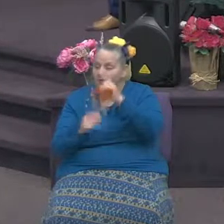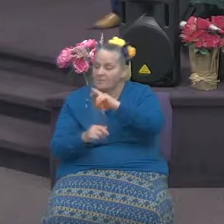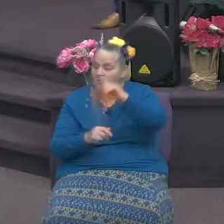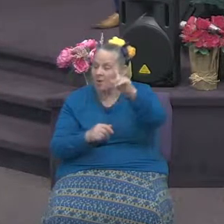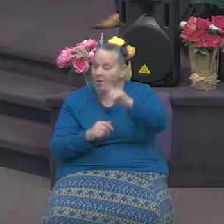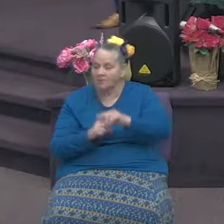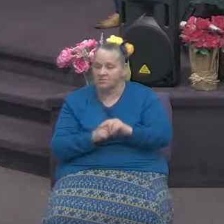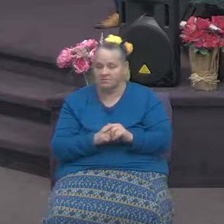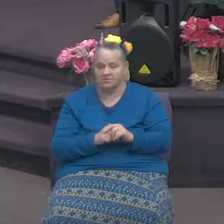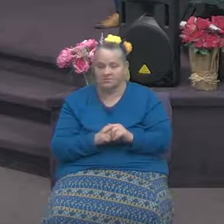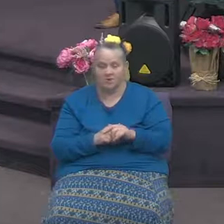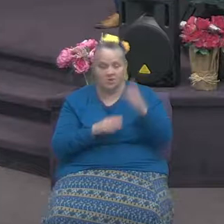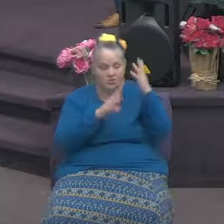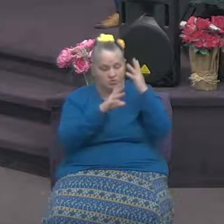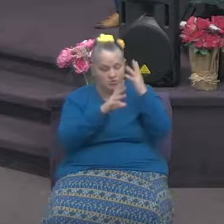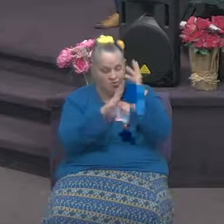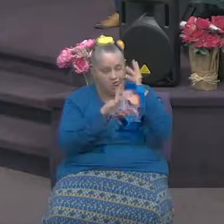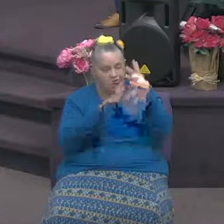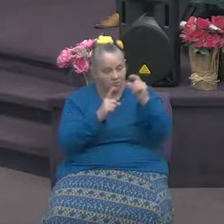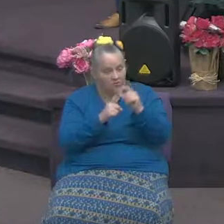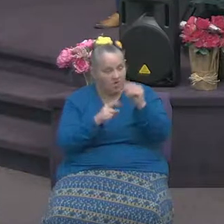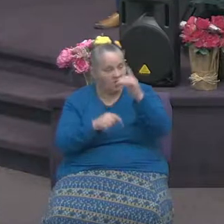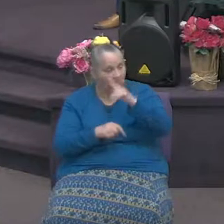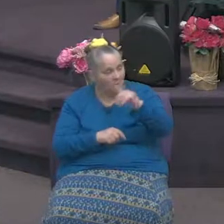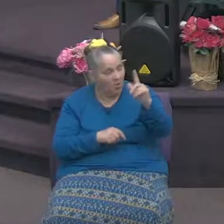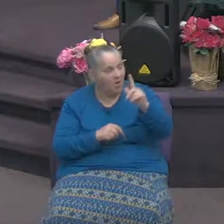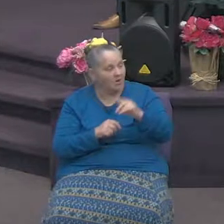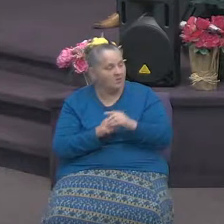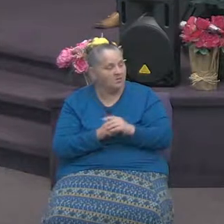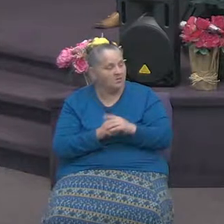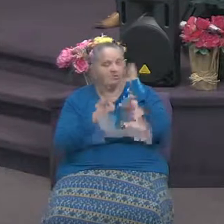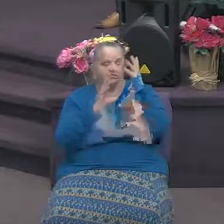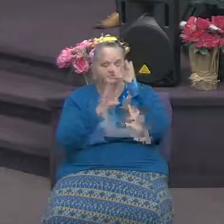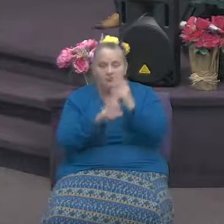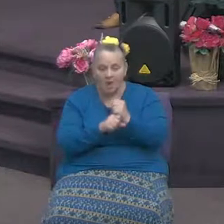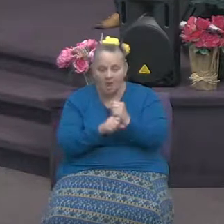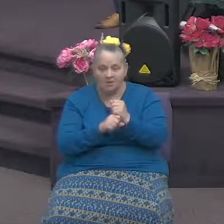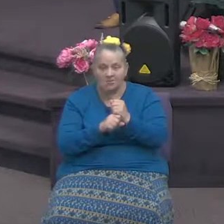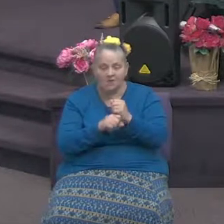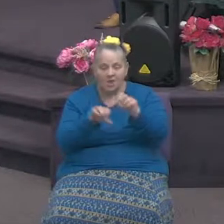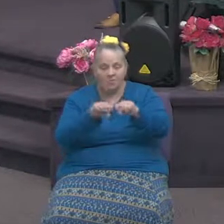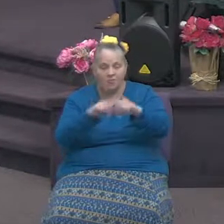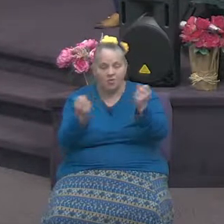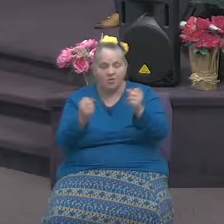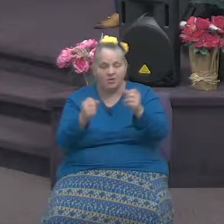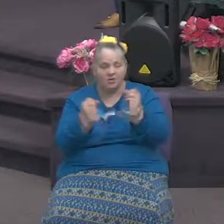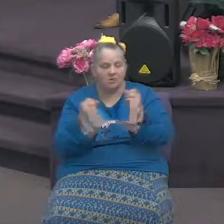Lord. Trust in the word of the Lord. Trust that they are broken.